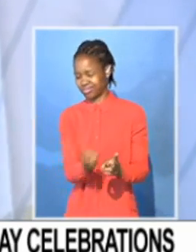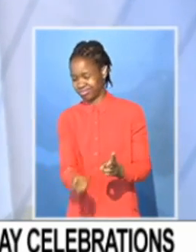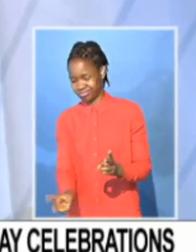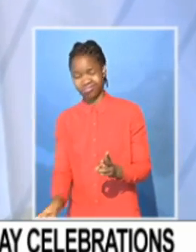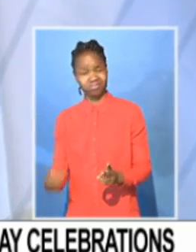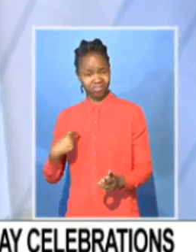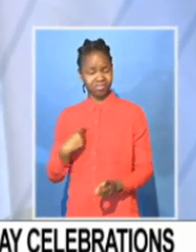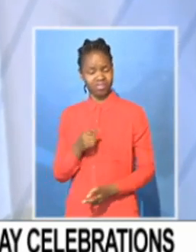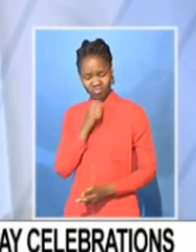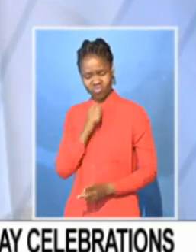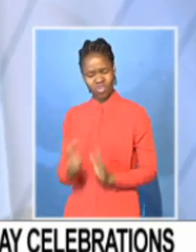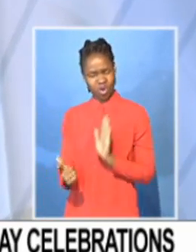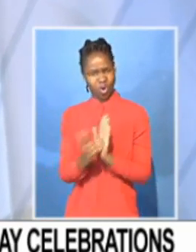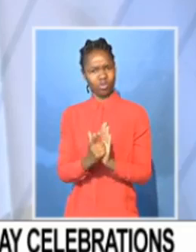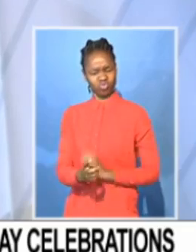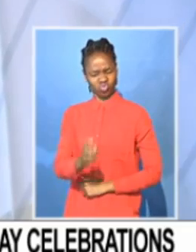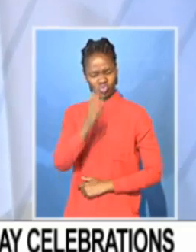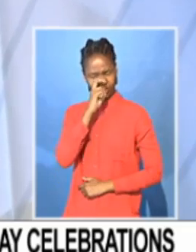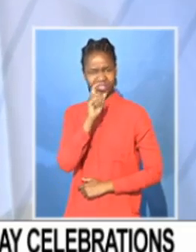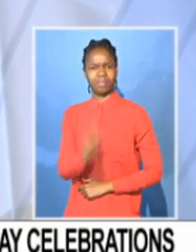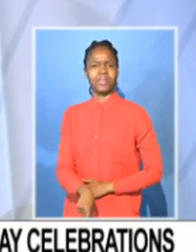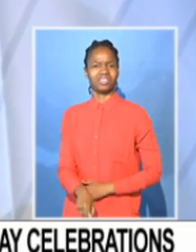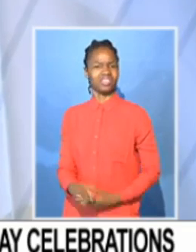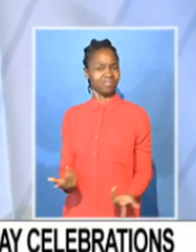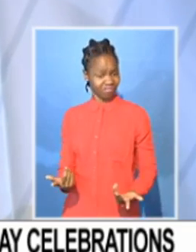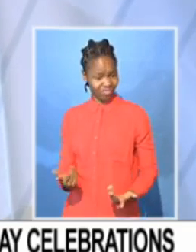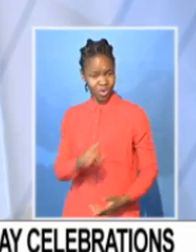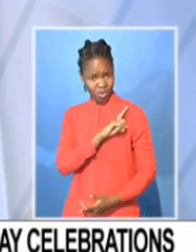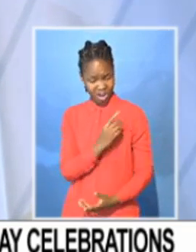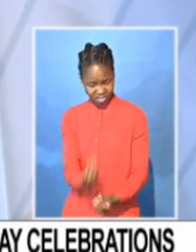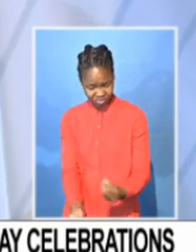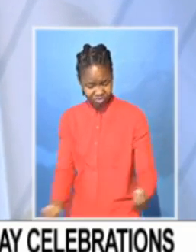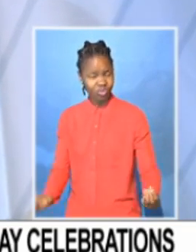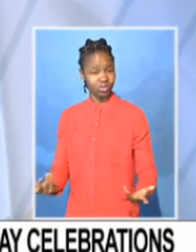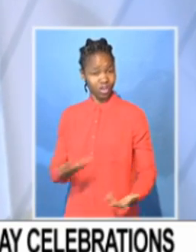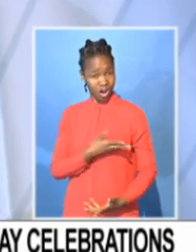might of the law when they attack women and children.